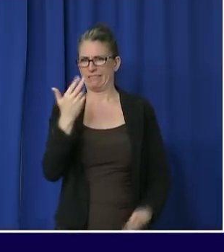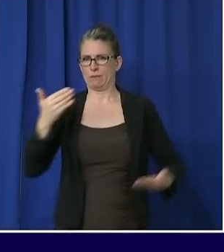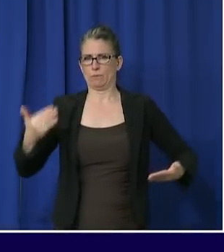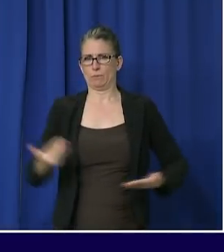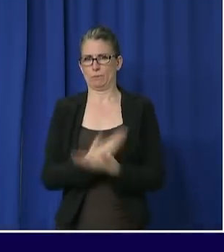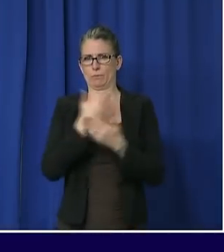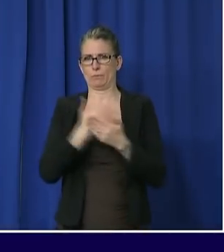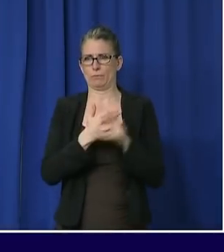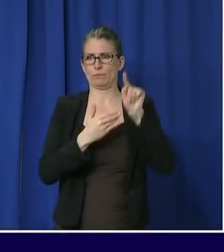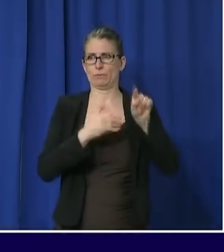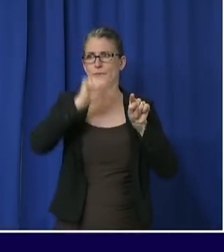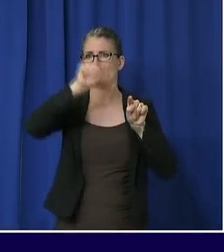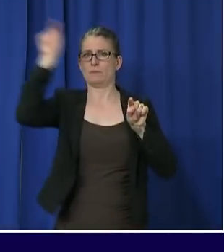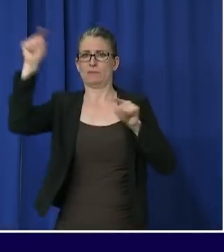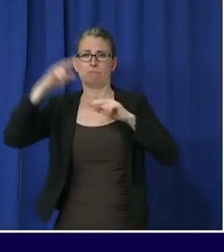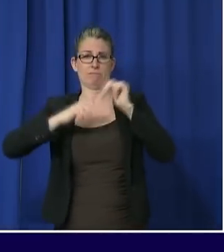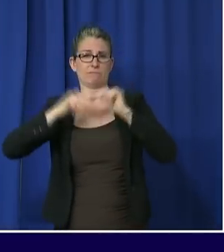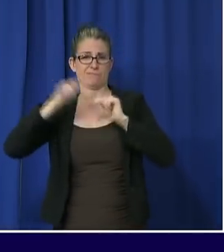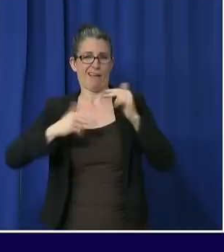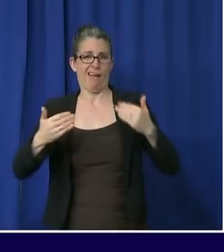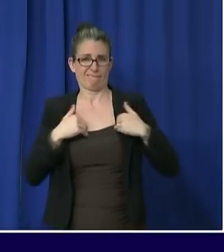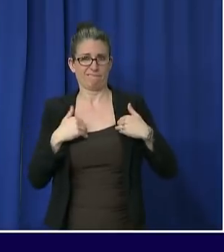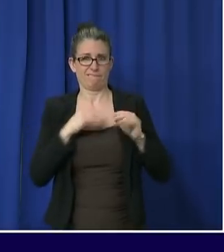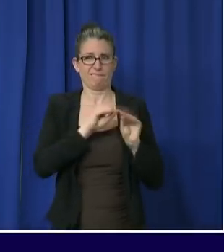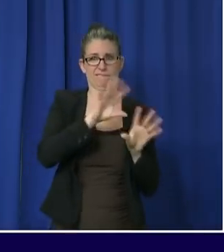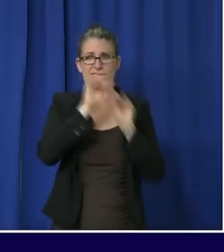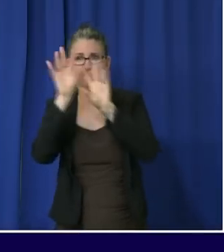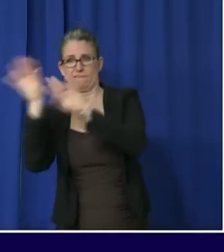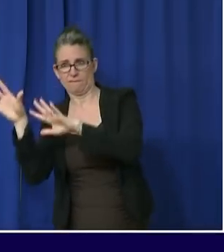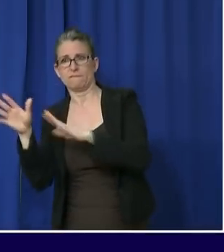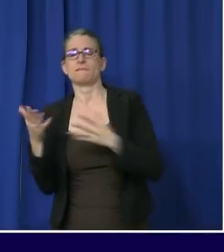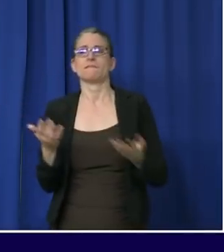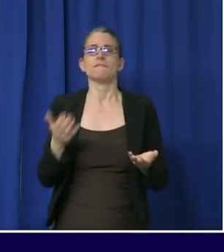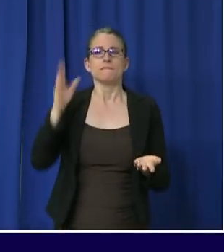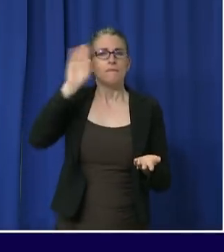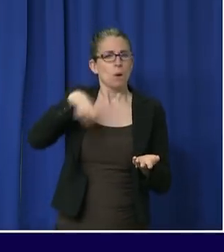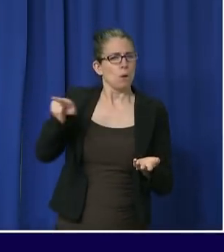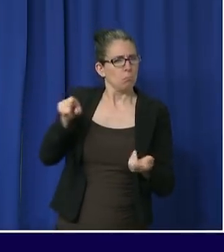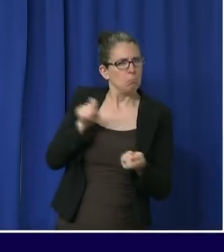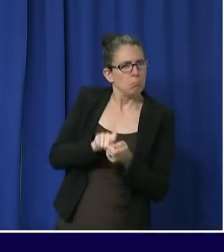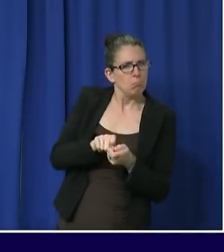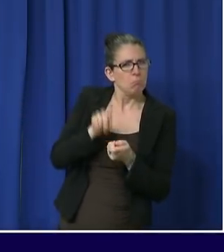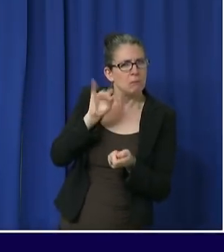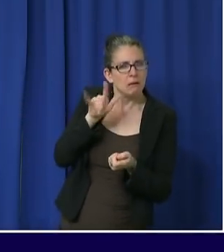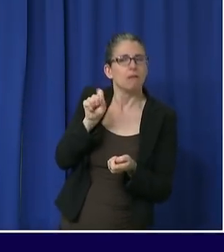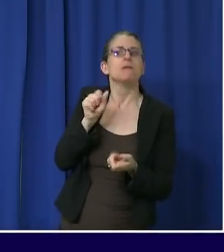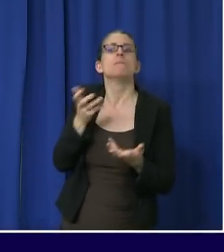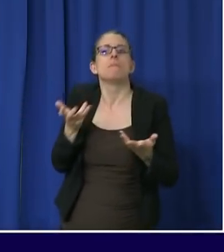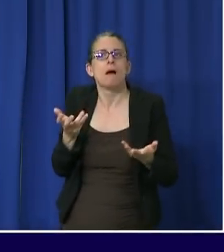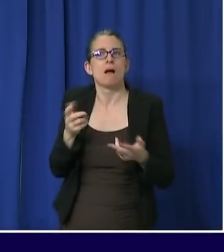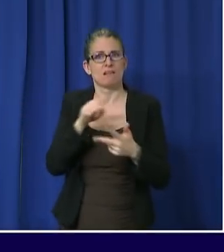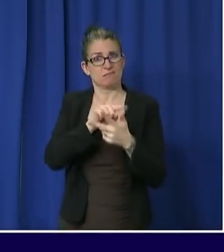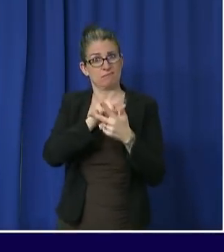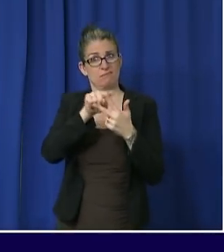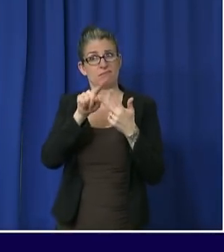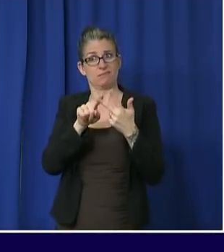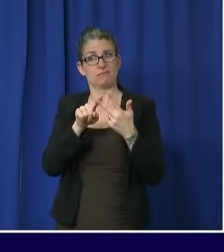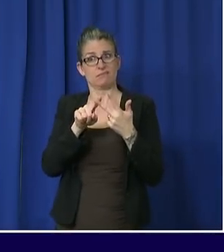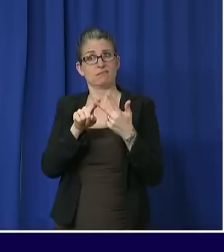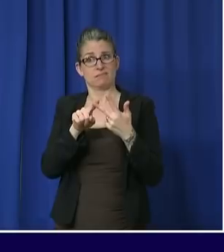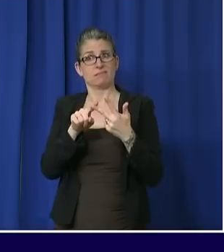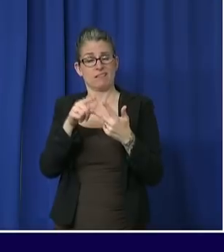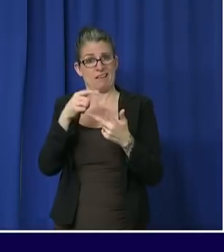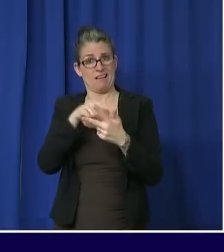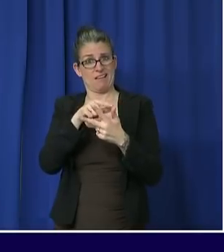don't know too much about them. But do you know if those cases might be spread across multiple homes, or are they clustered maybe within the same